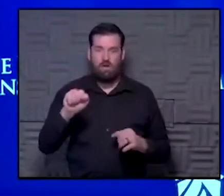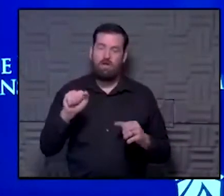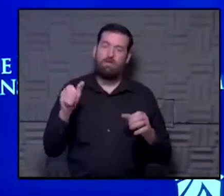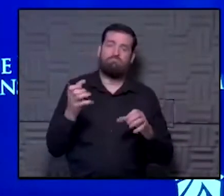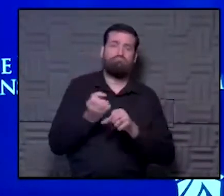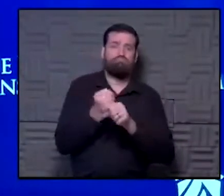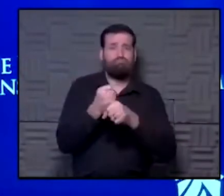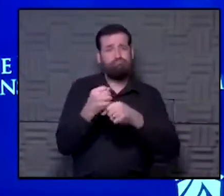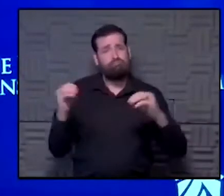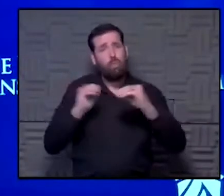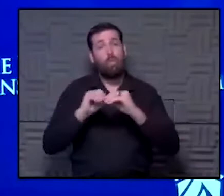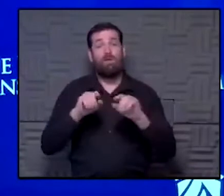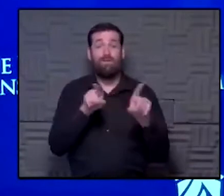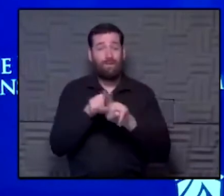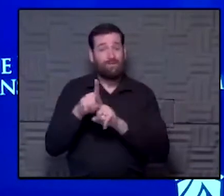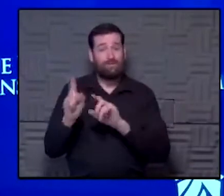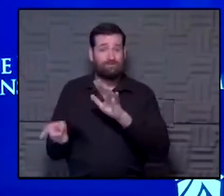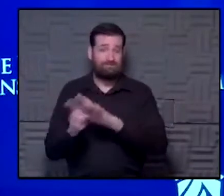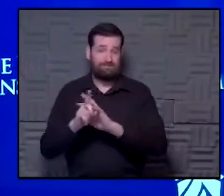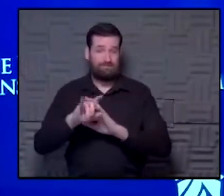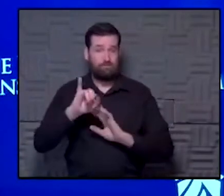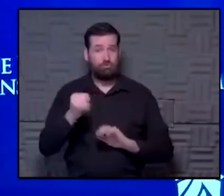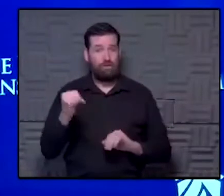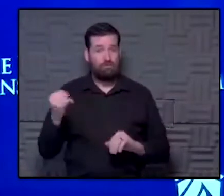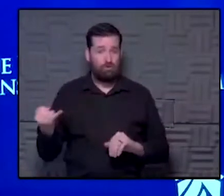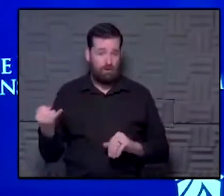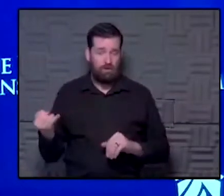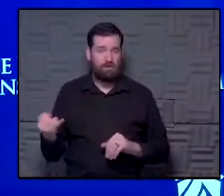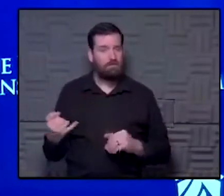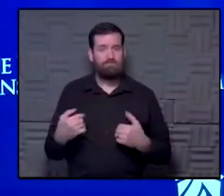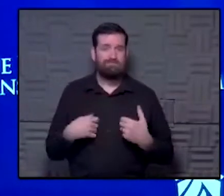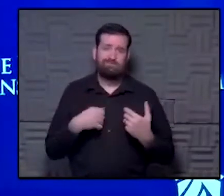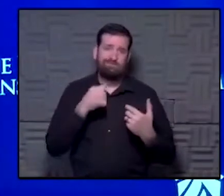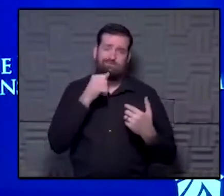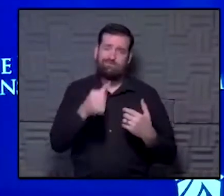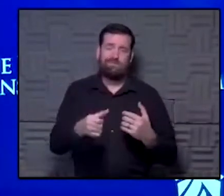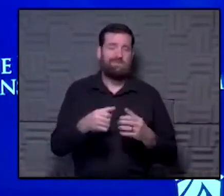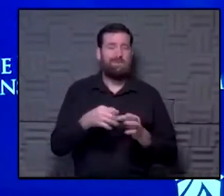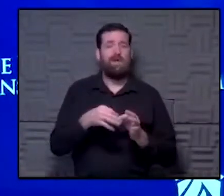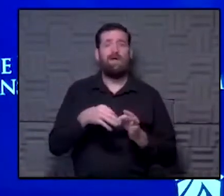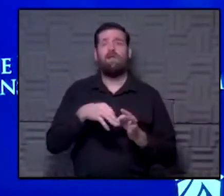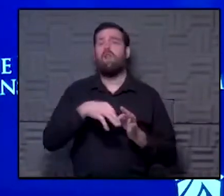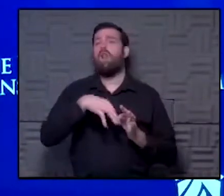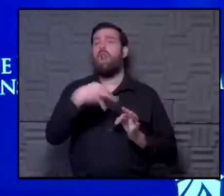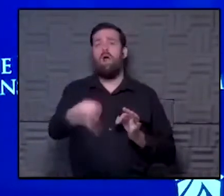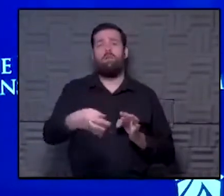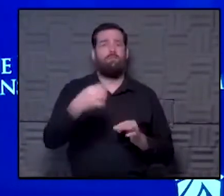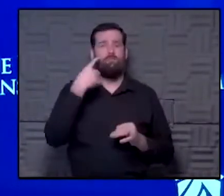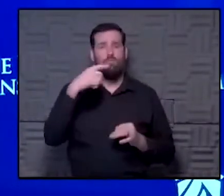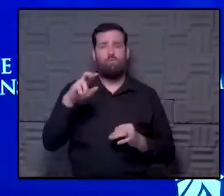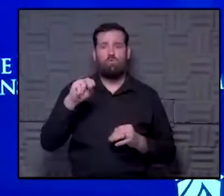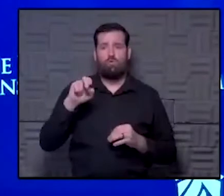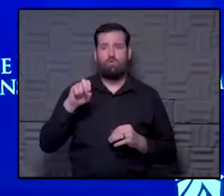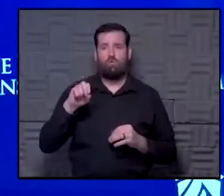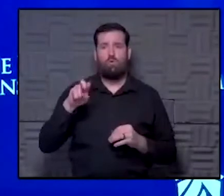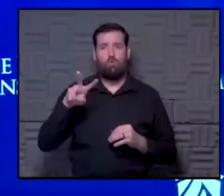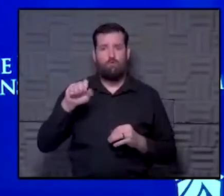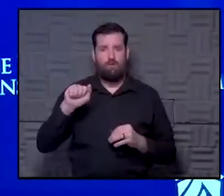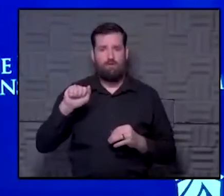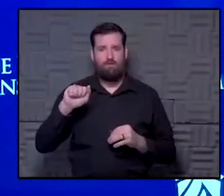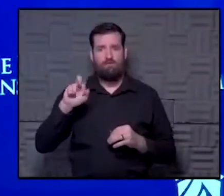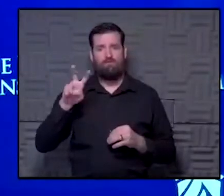in addition, we'll be seeing the arrival of J&J on everything. And then we're not far behind with Novavax, which also looks